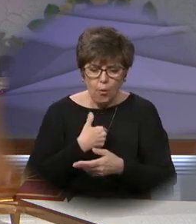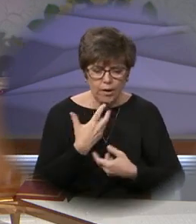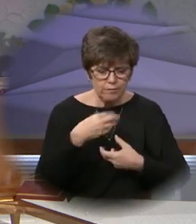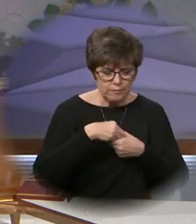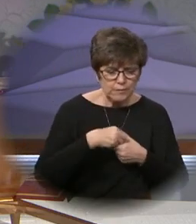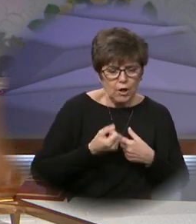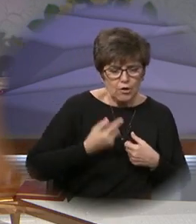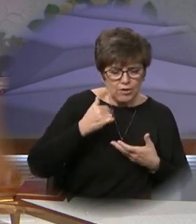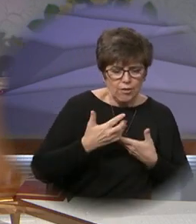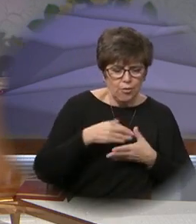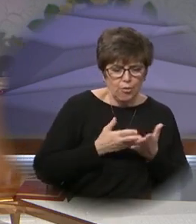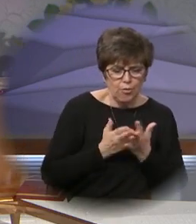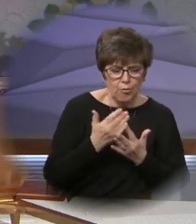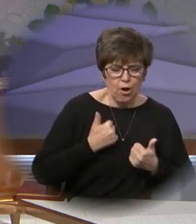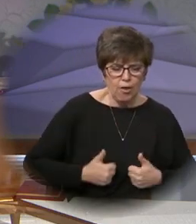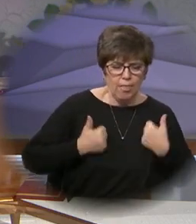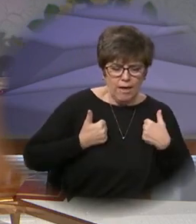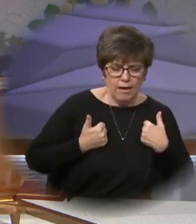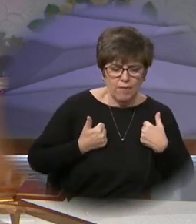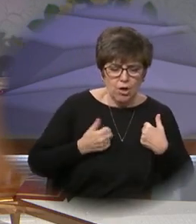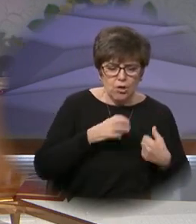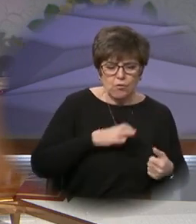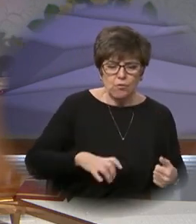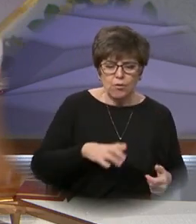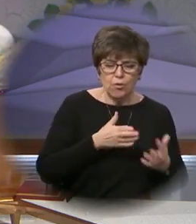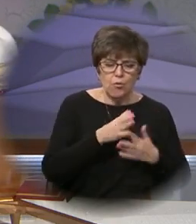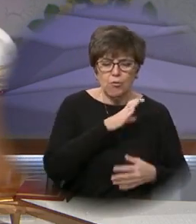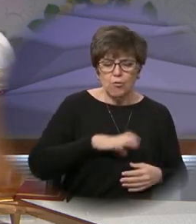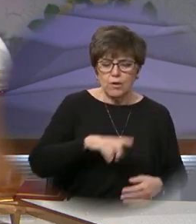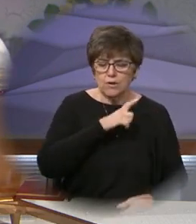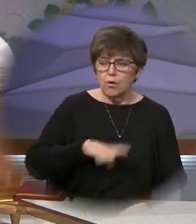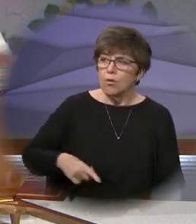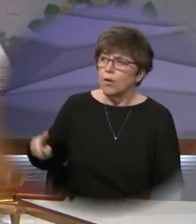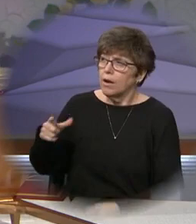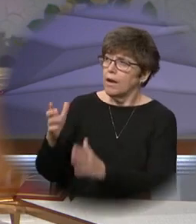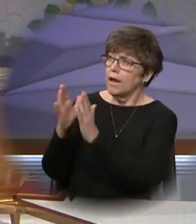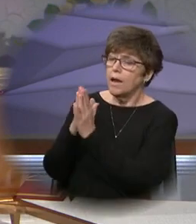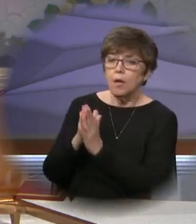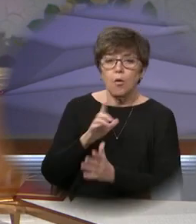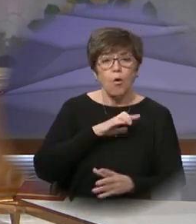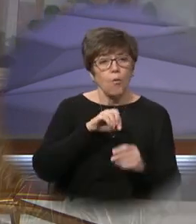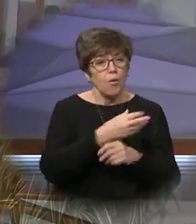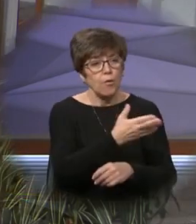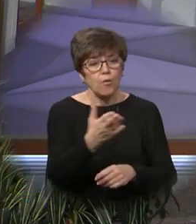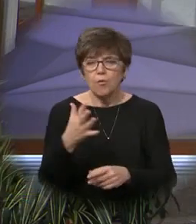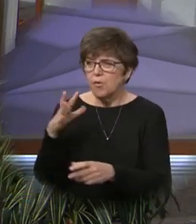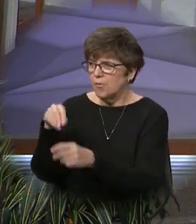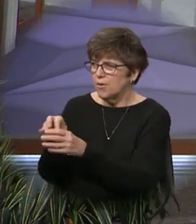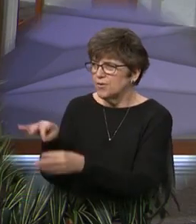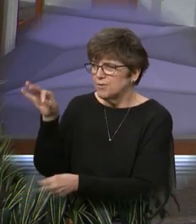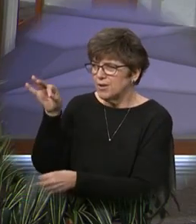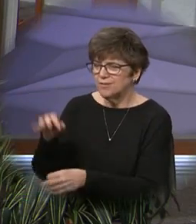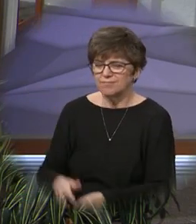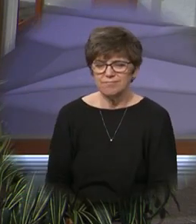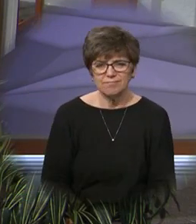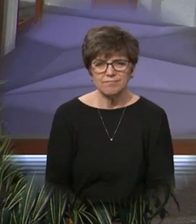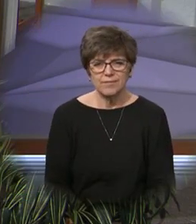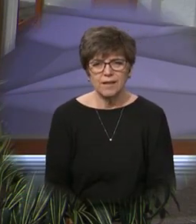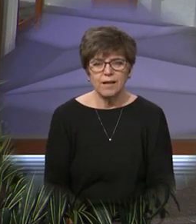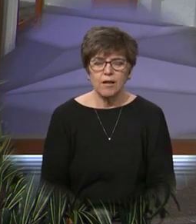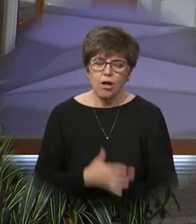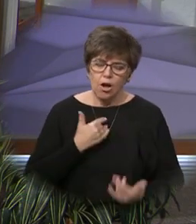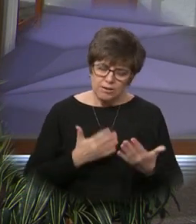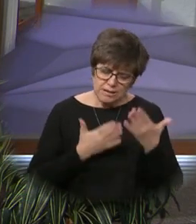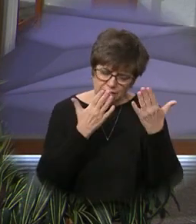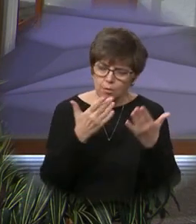life. Through Christ our Lord. Amen. The Lord be with you. And with your spirit. Lift up